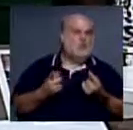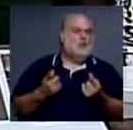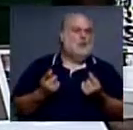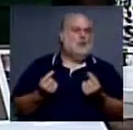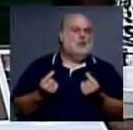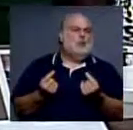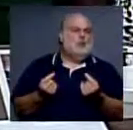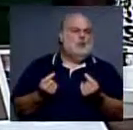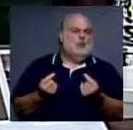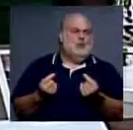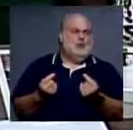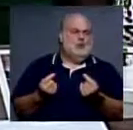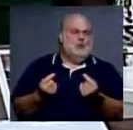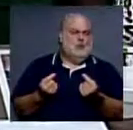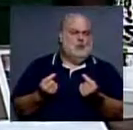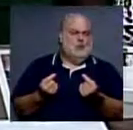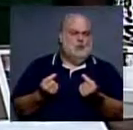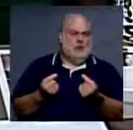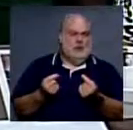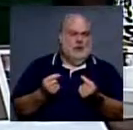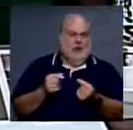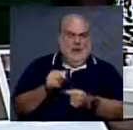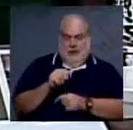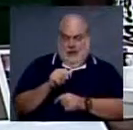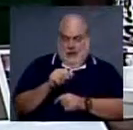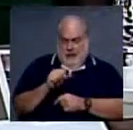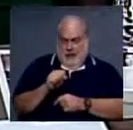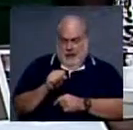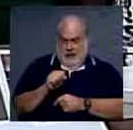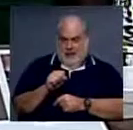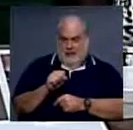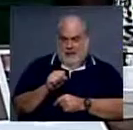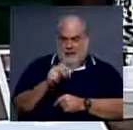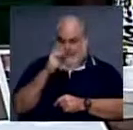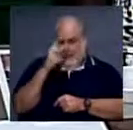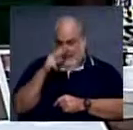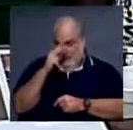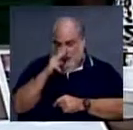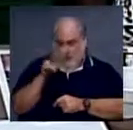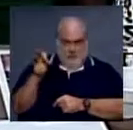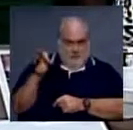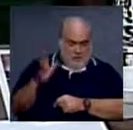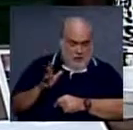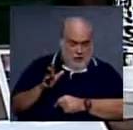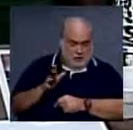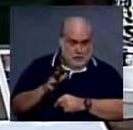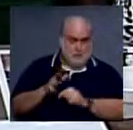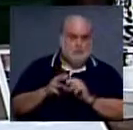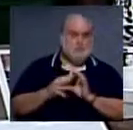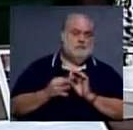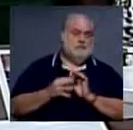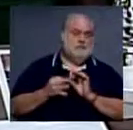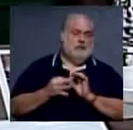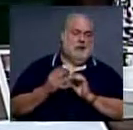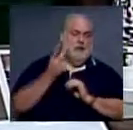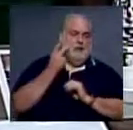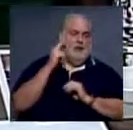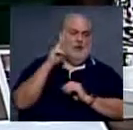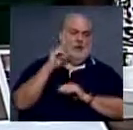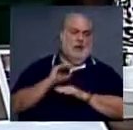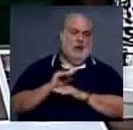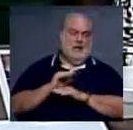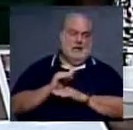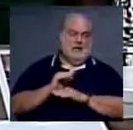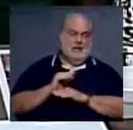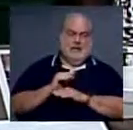do. As the Latino pastor said that was there the other night, he said, quit blaming it